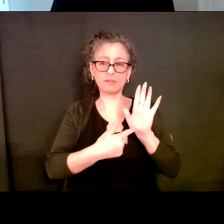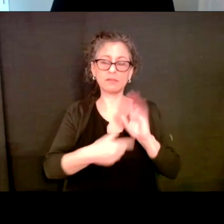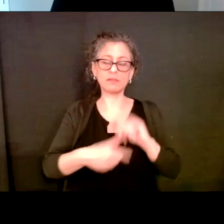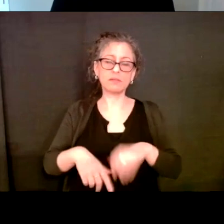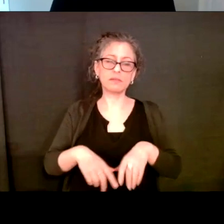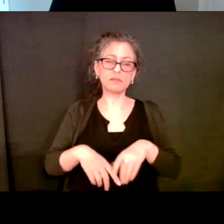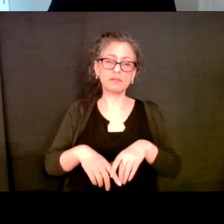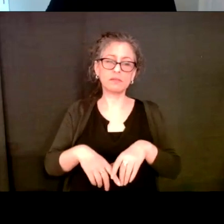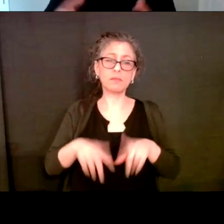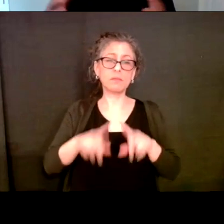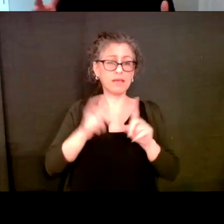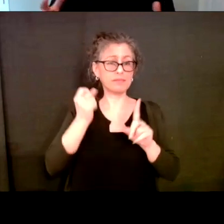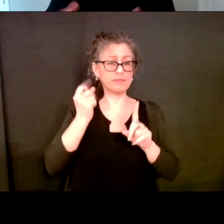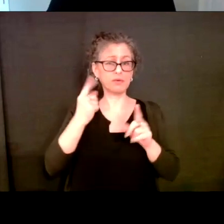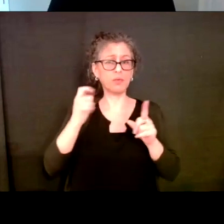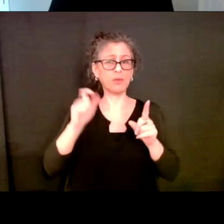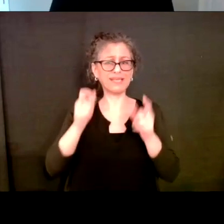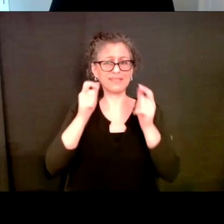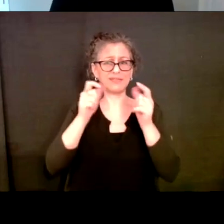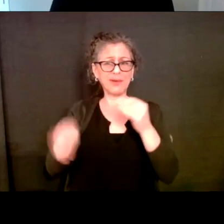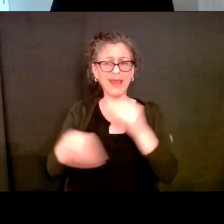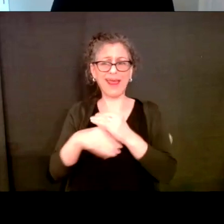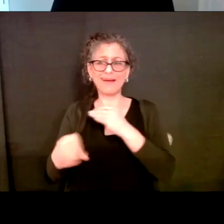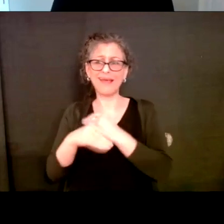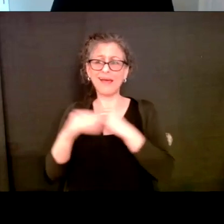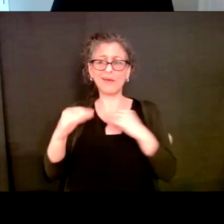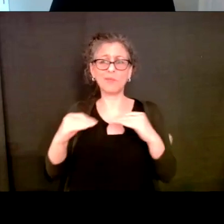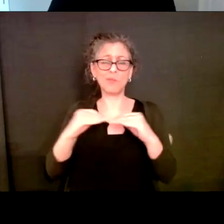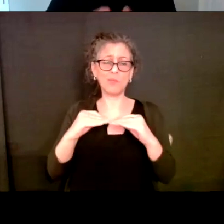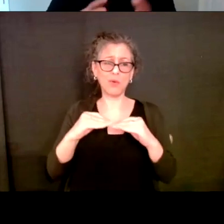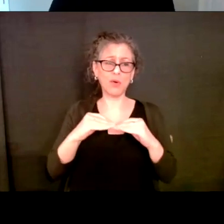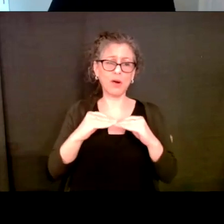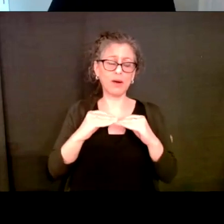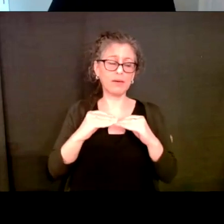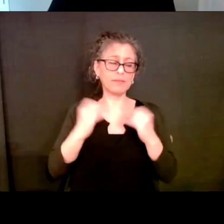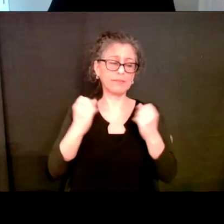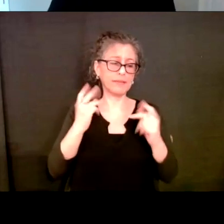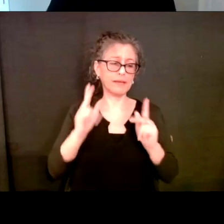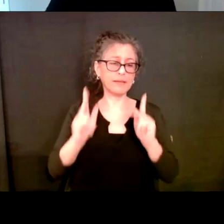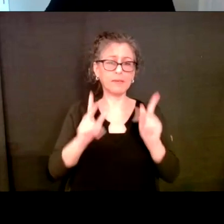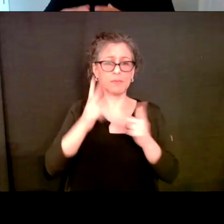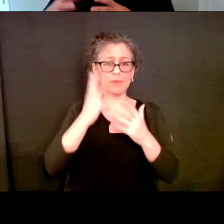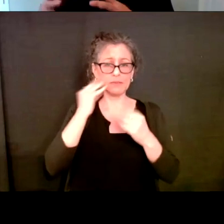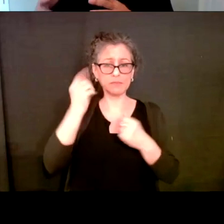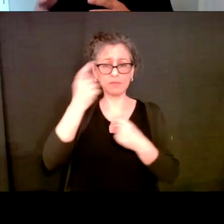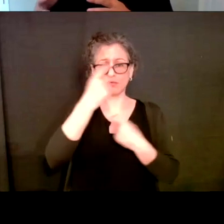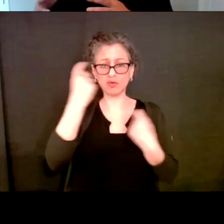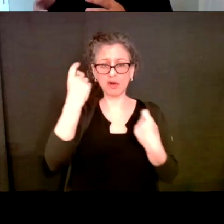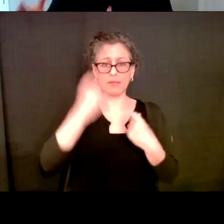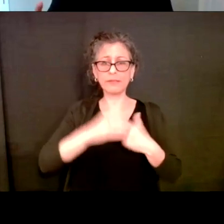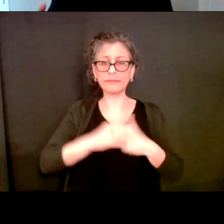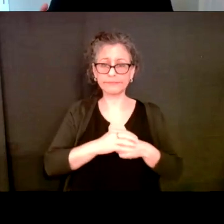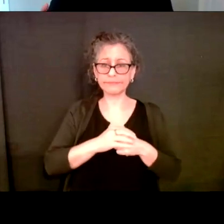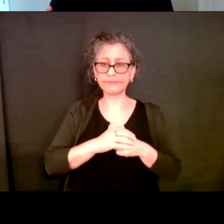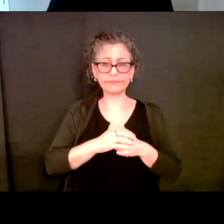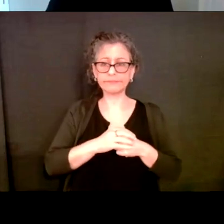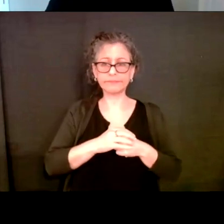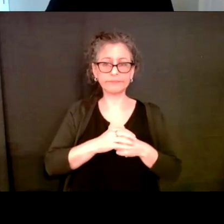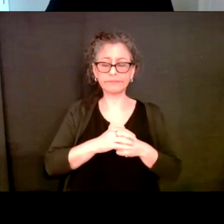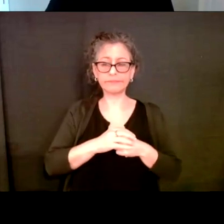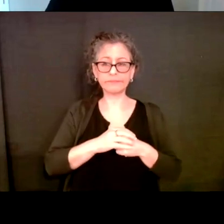learned is that we need to broaden that, and that many people experience trauma, do not